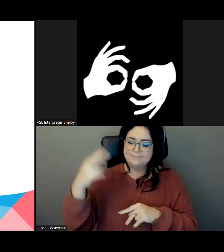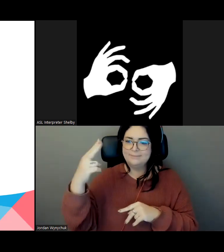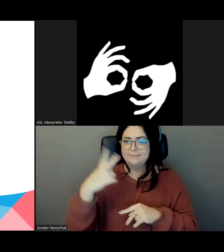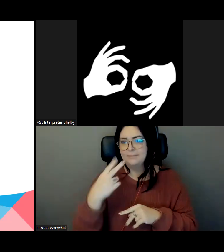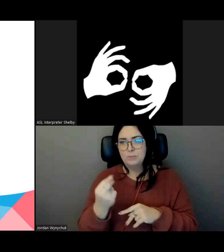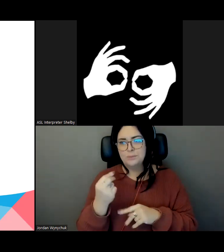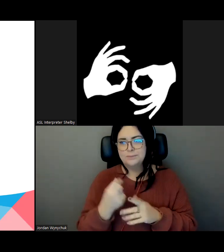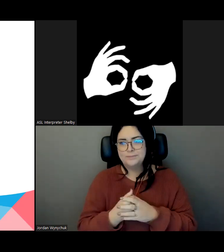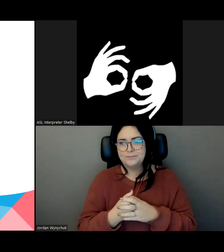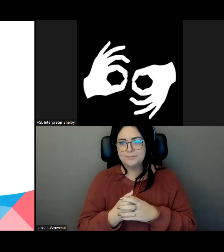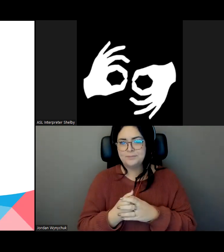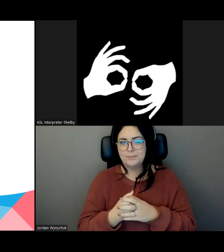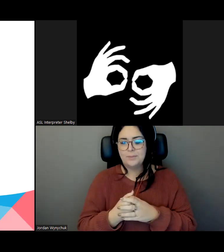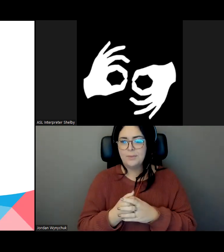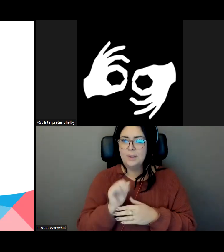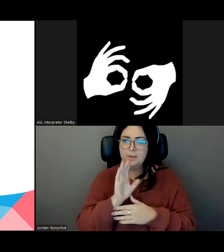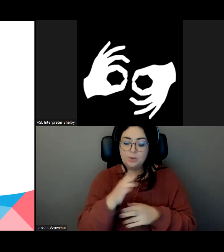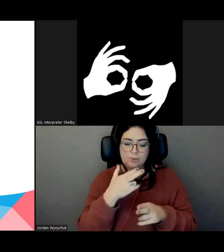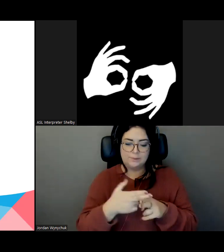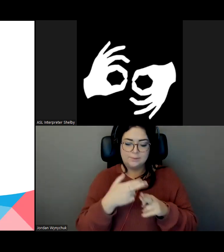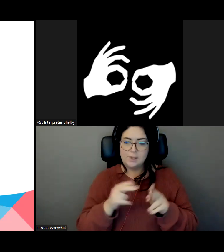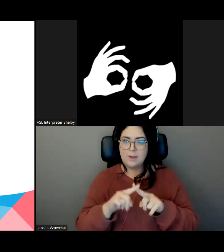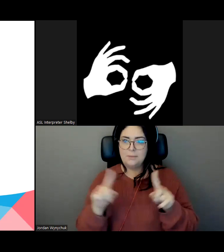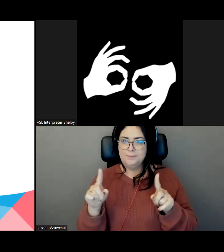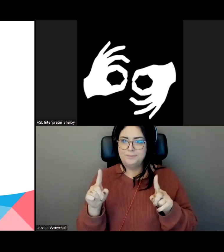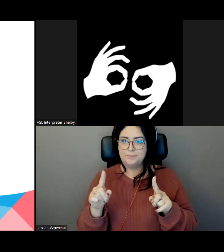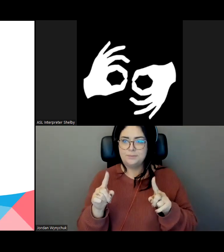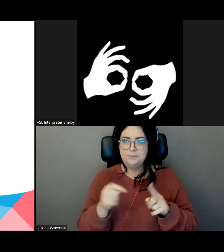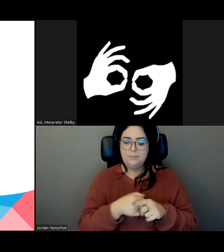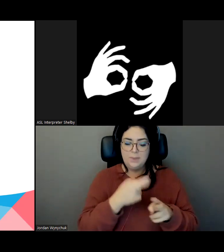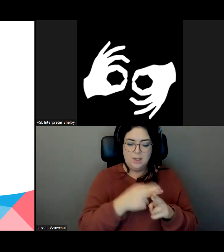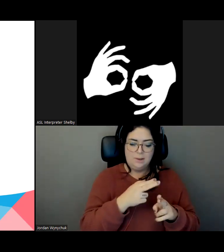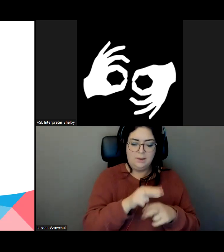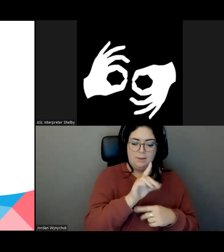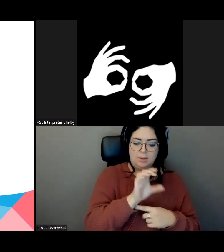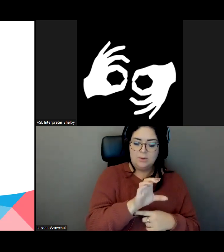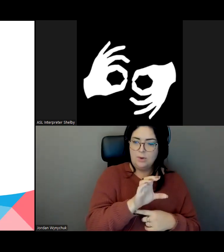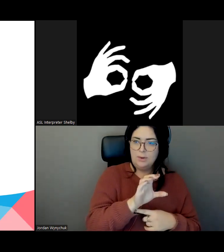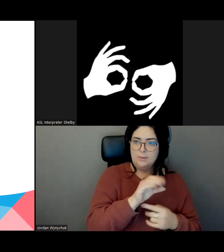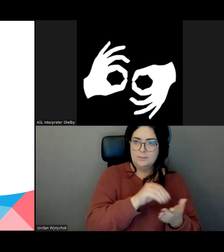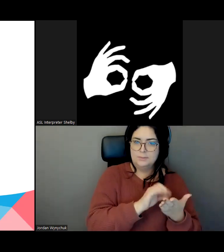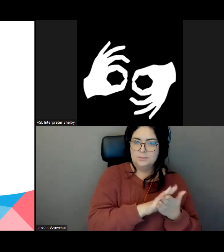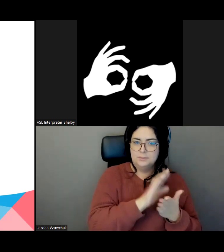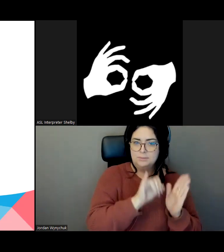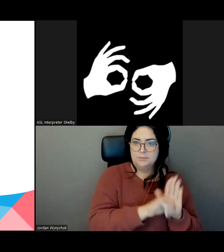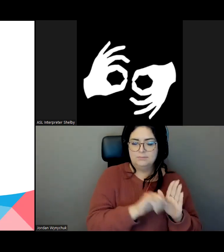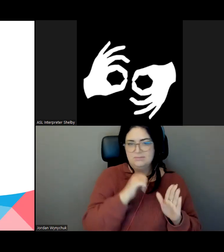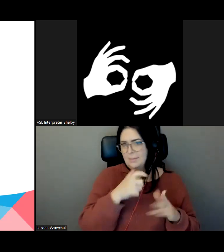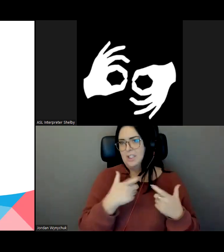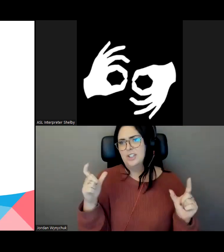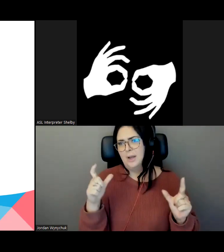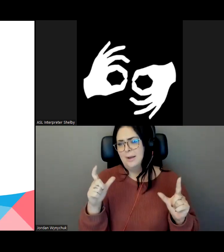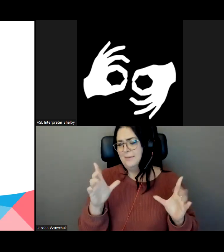If someone's name differs from their name on their documentation, it's not a huge deal. You can